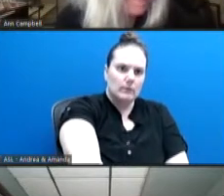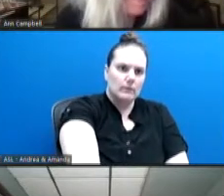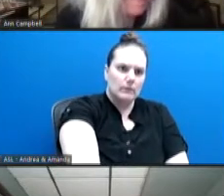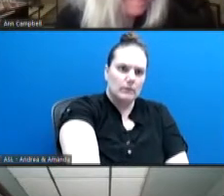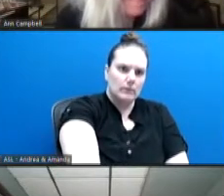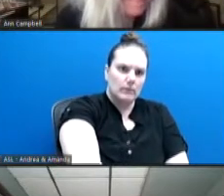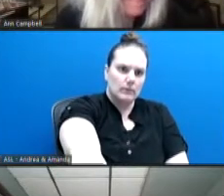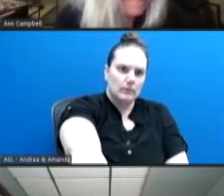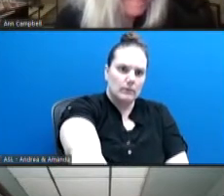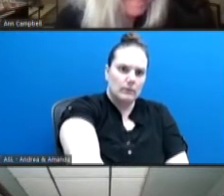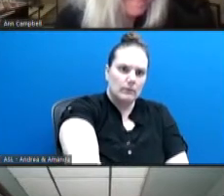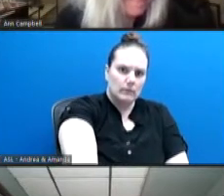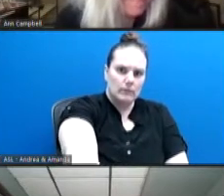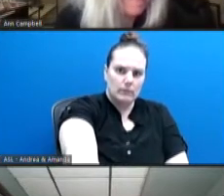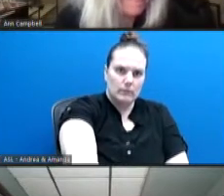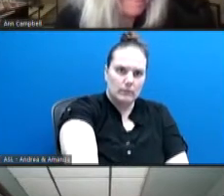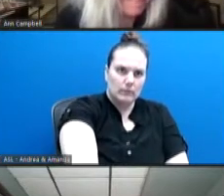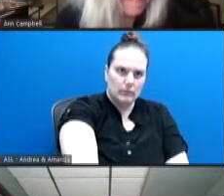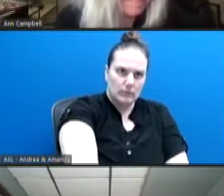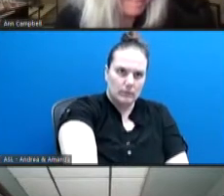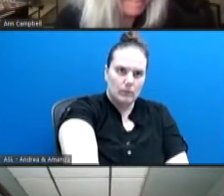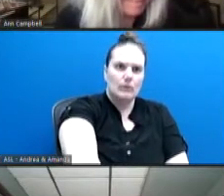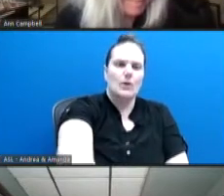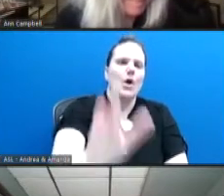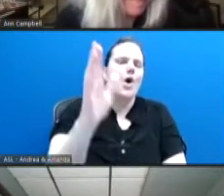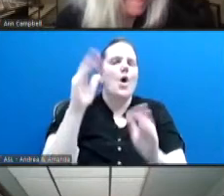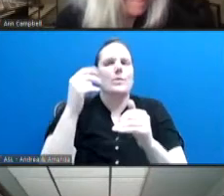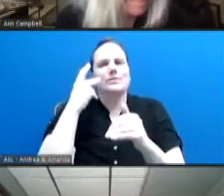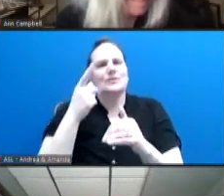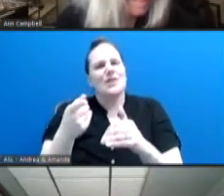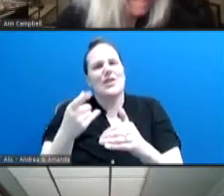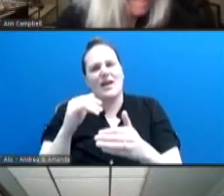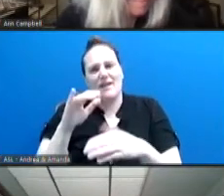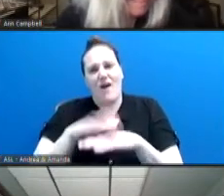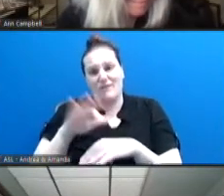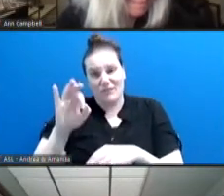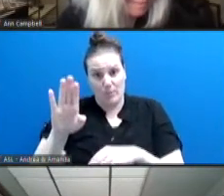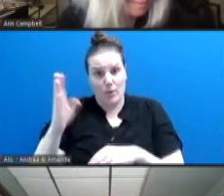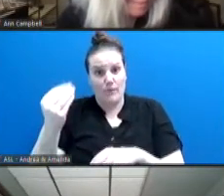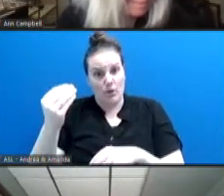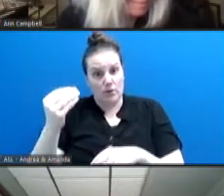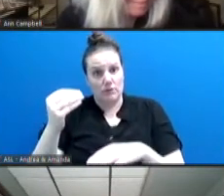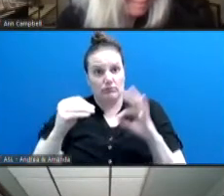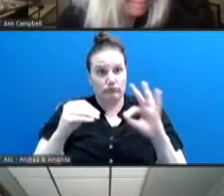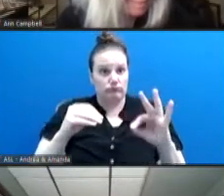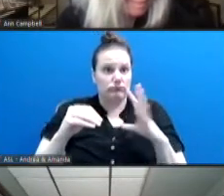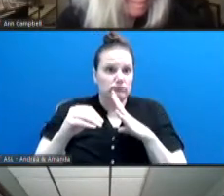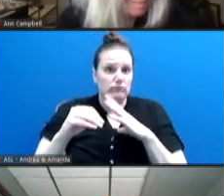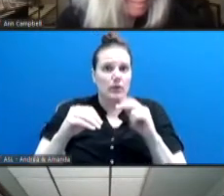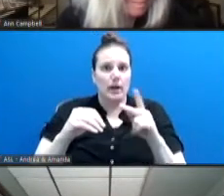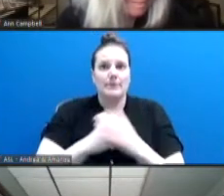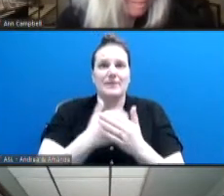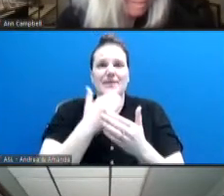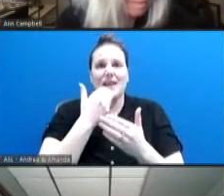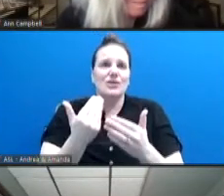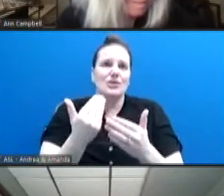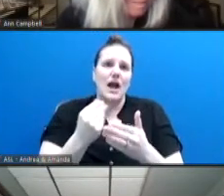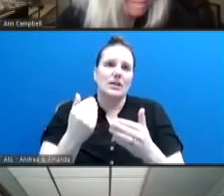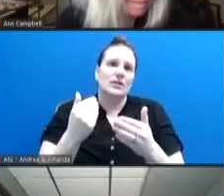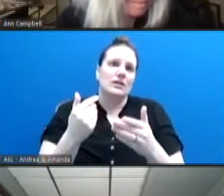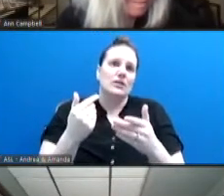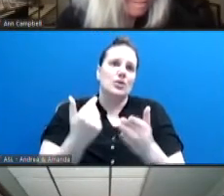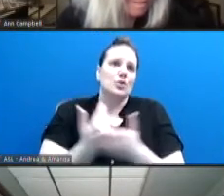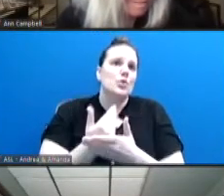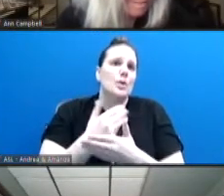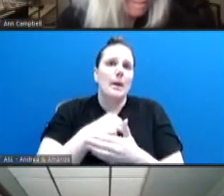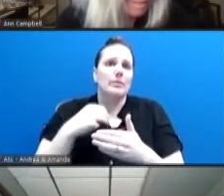February the 14th. Okay. Thank you, Gloria. And again, thank you to our new members who have stepped